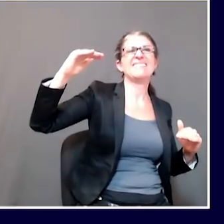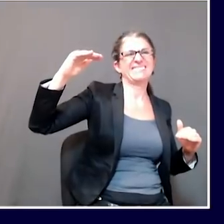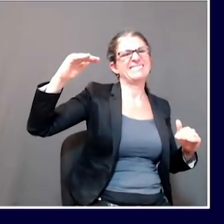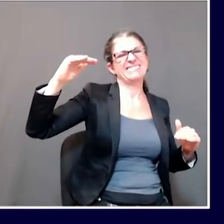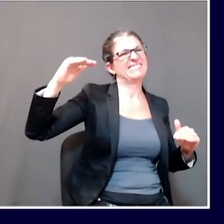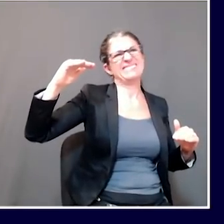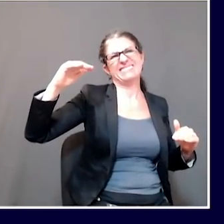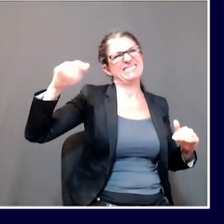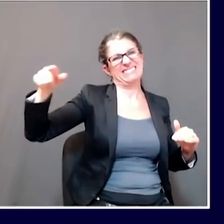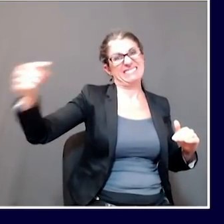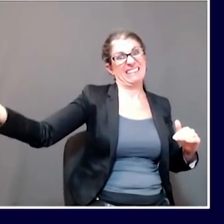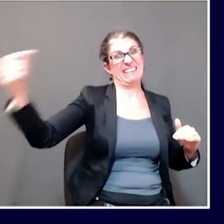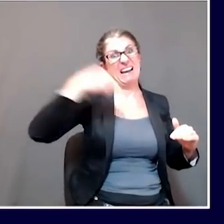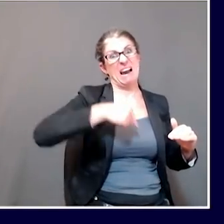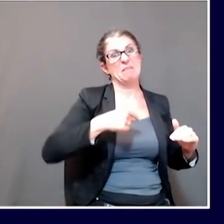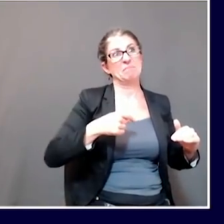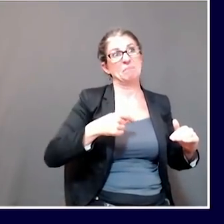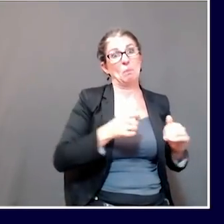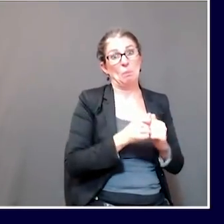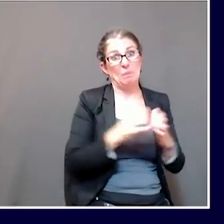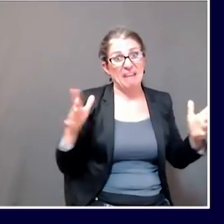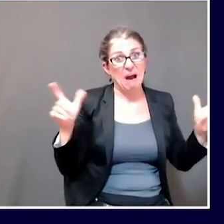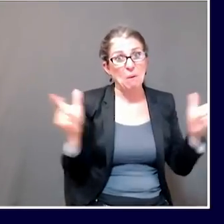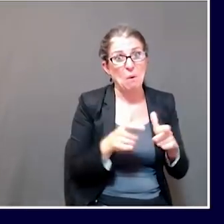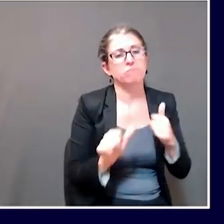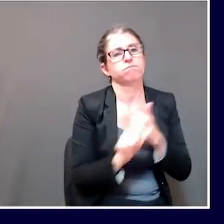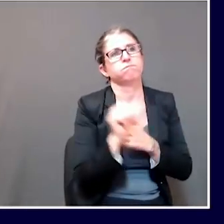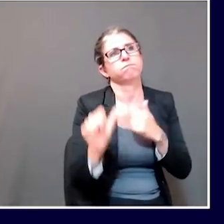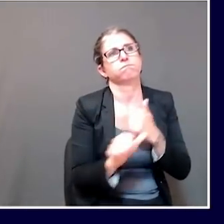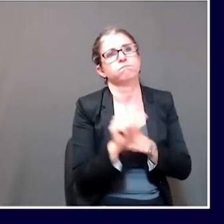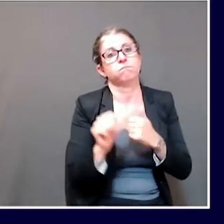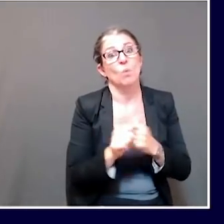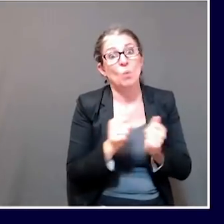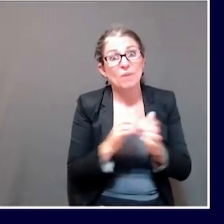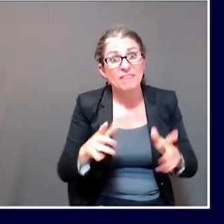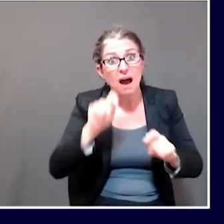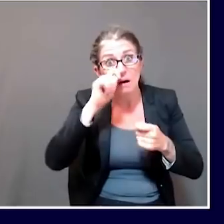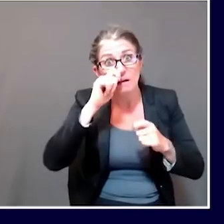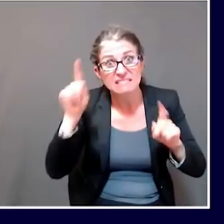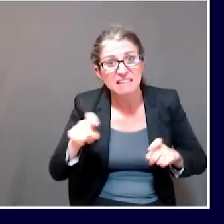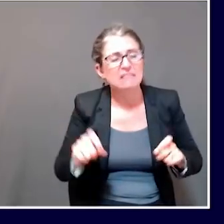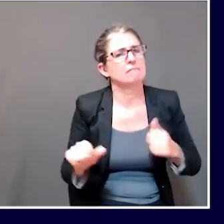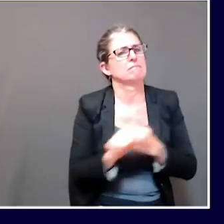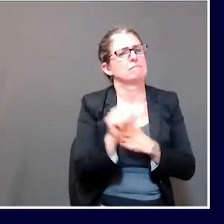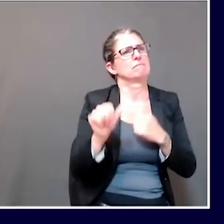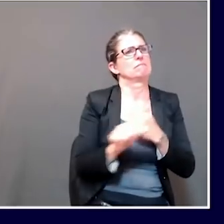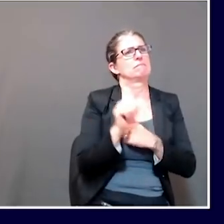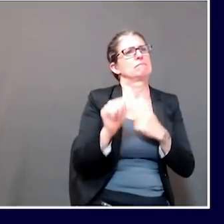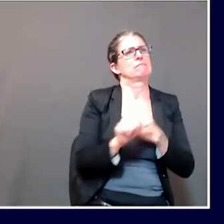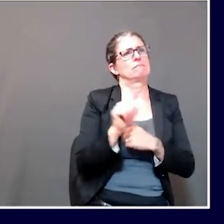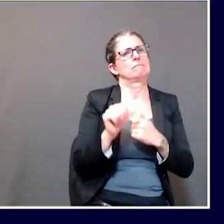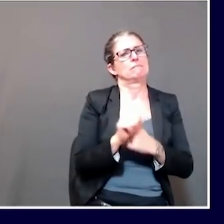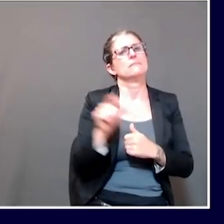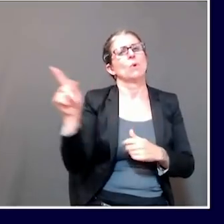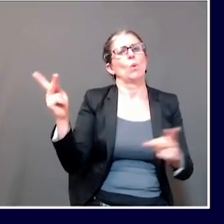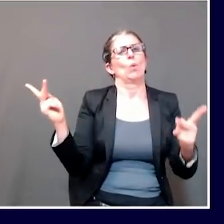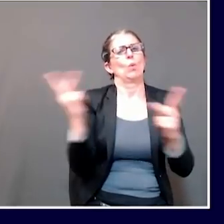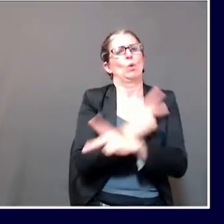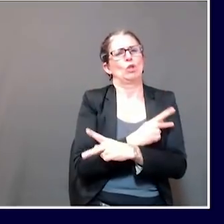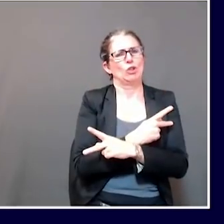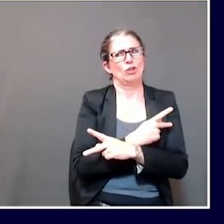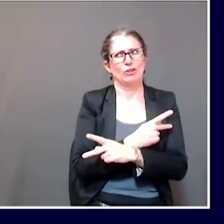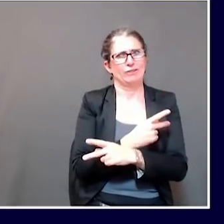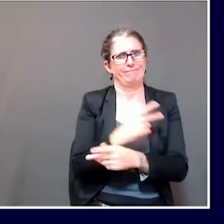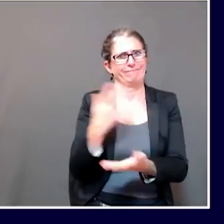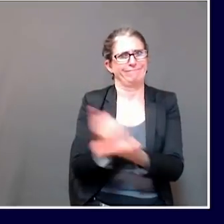without a quarantine, without a negative test, has a higher likelihood of having COVID-19 than does a person in